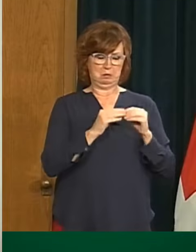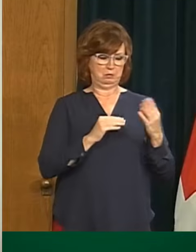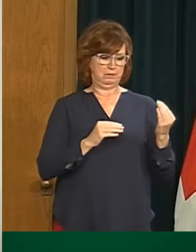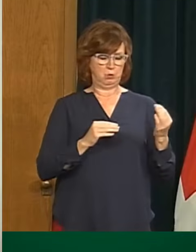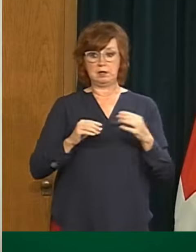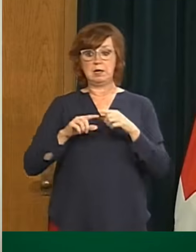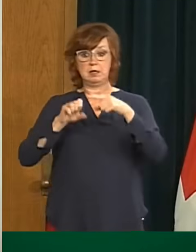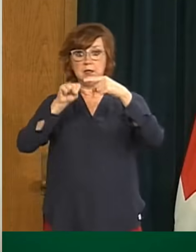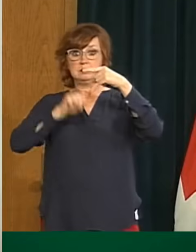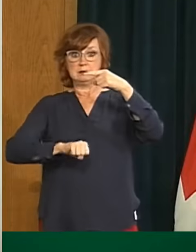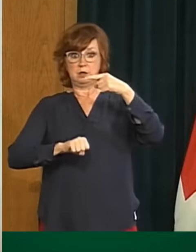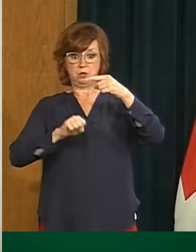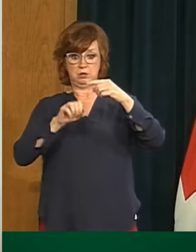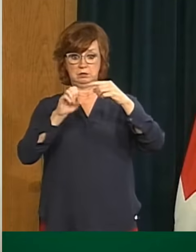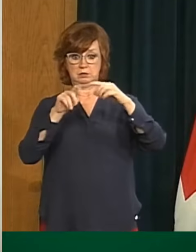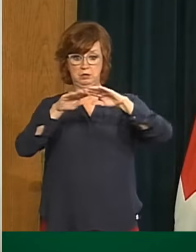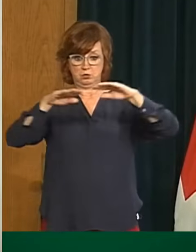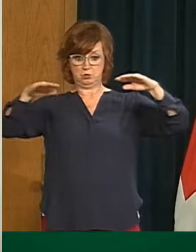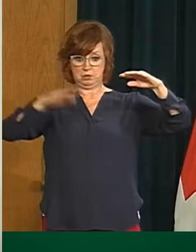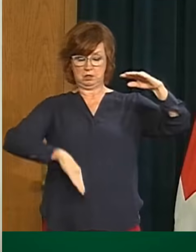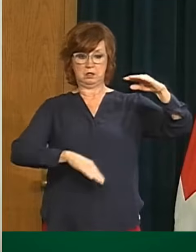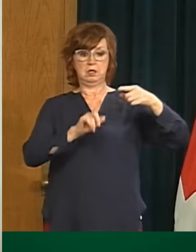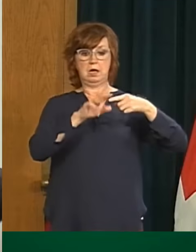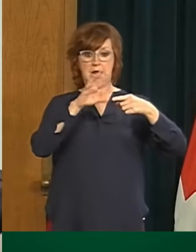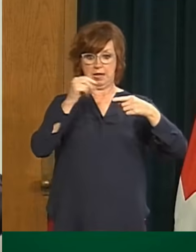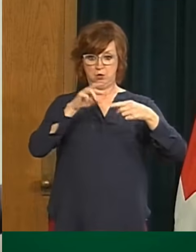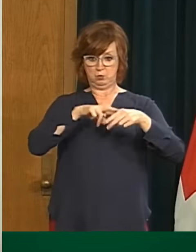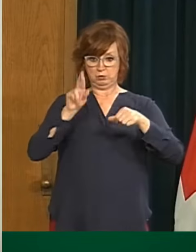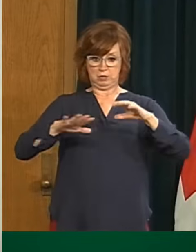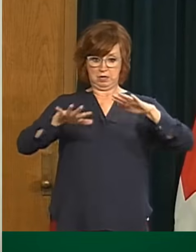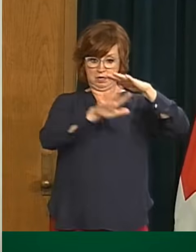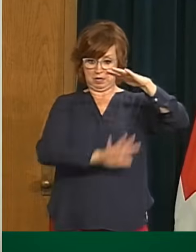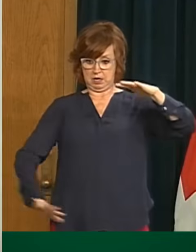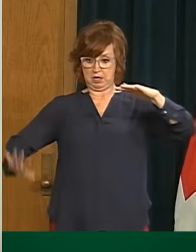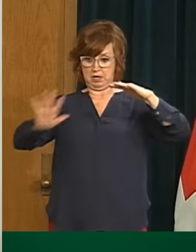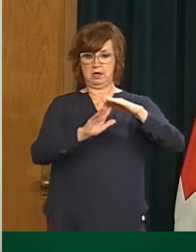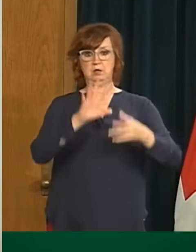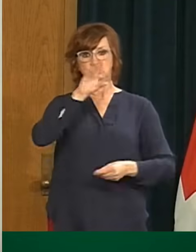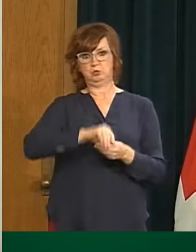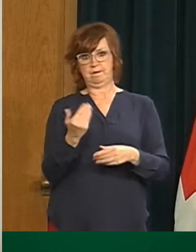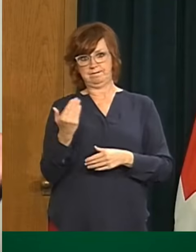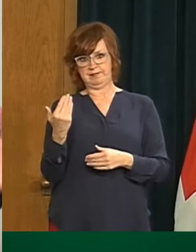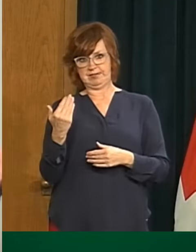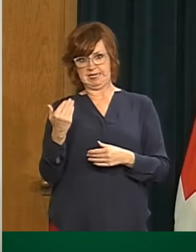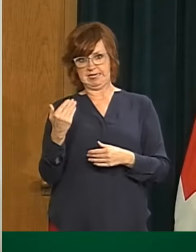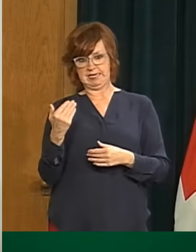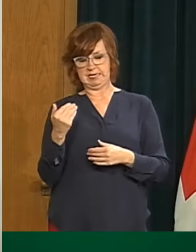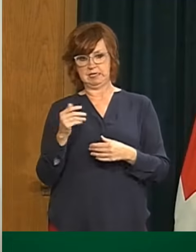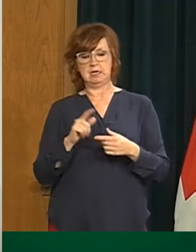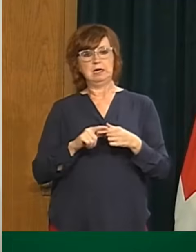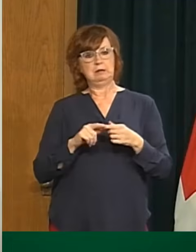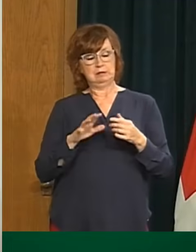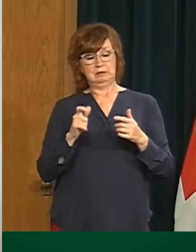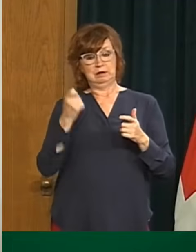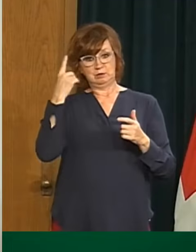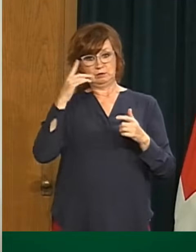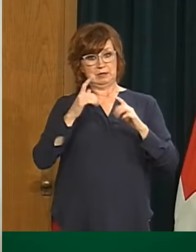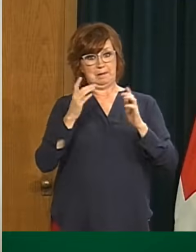South, excluding Regina, 15 total cases in the whole of the South rural area, which is a large geography,